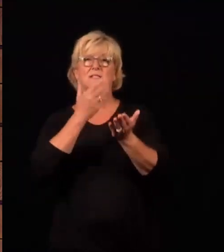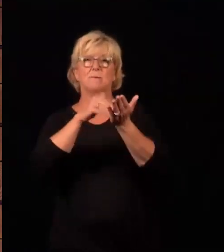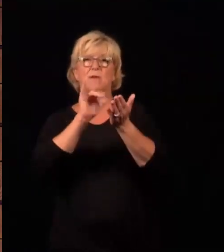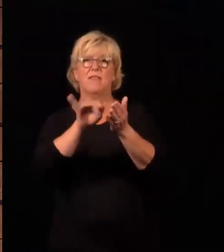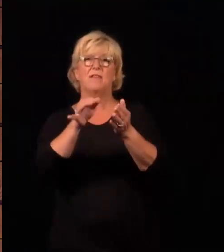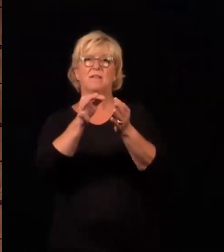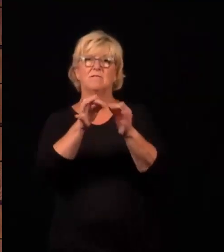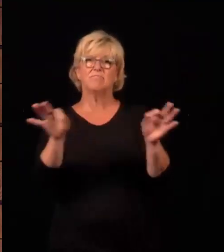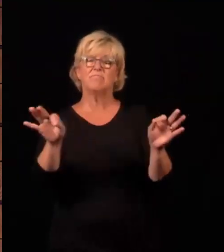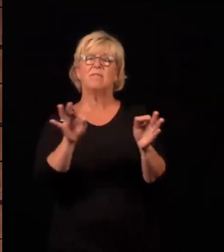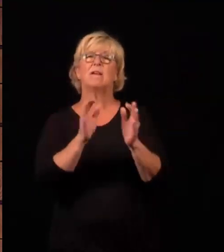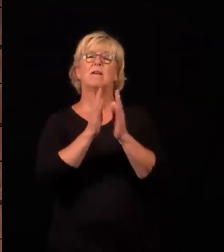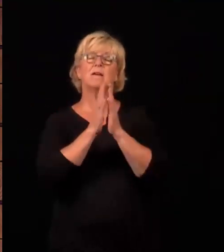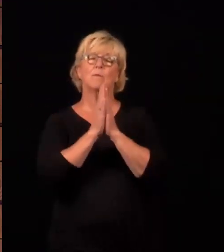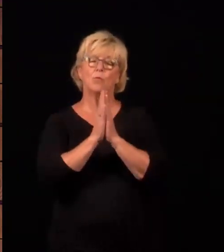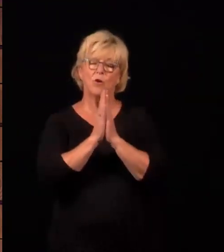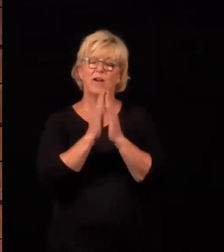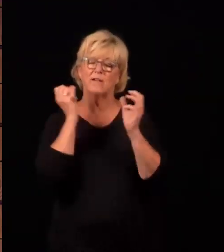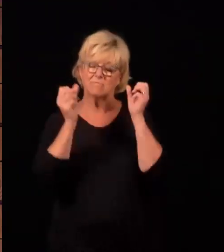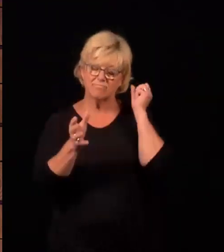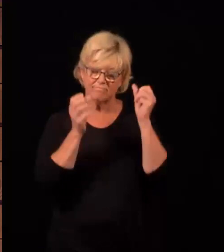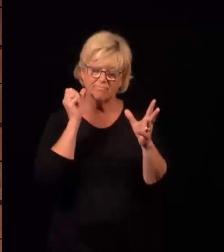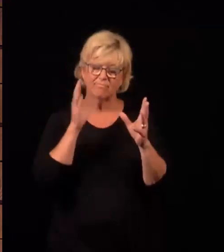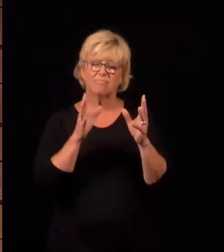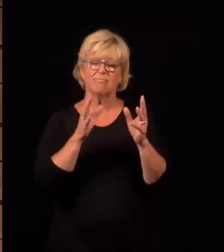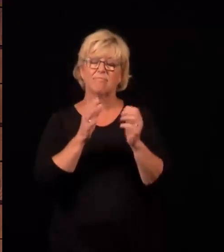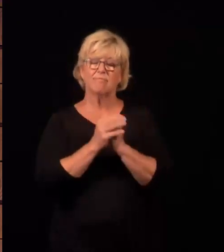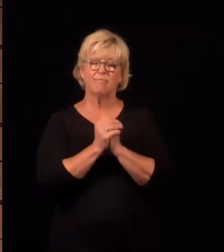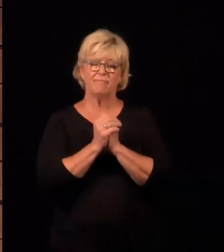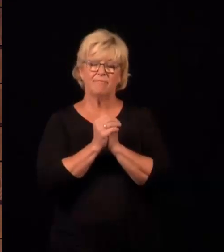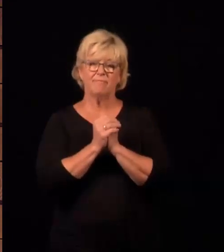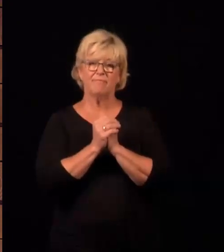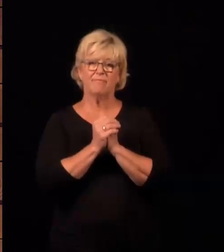me. Silently where you sit, God will hear. You pray this.